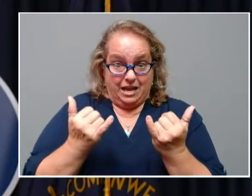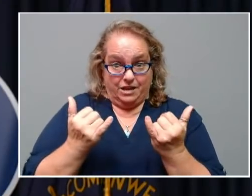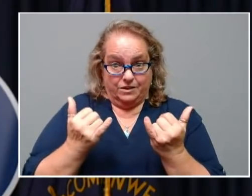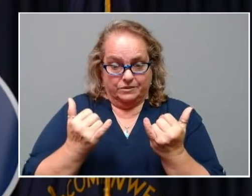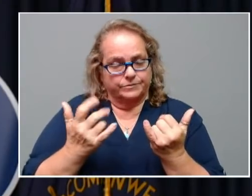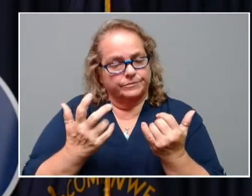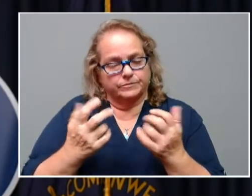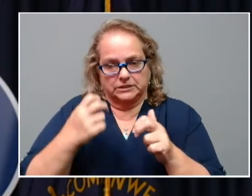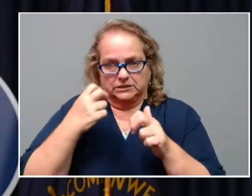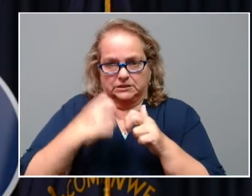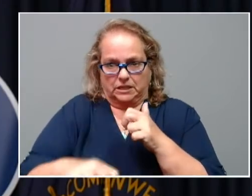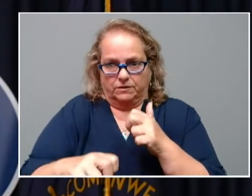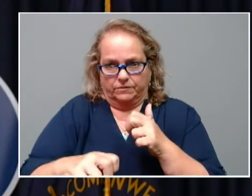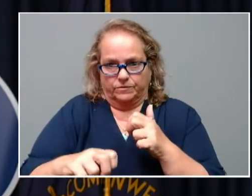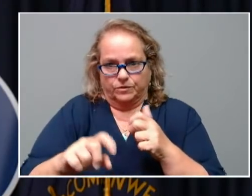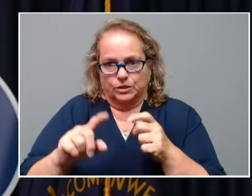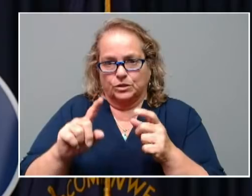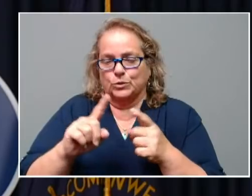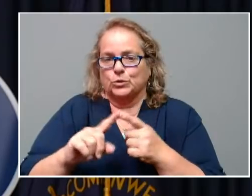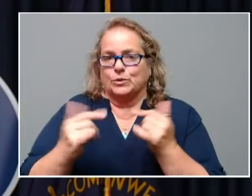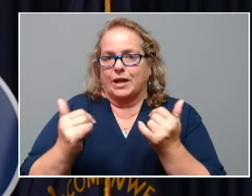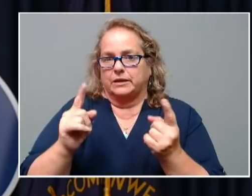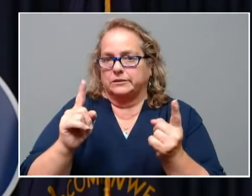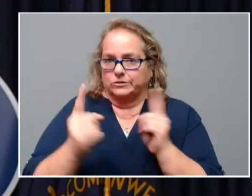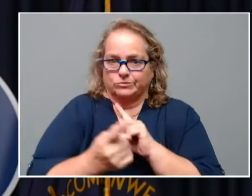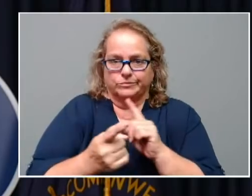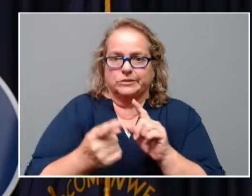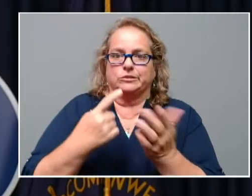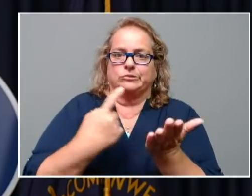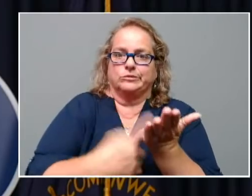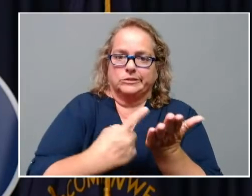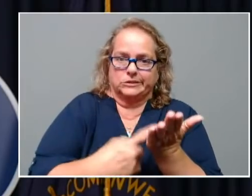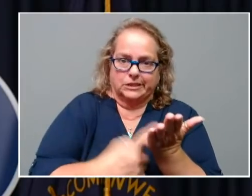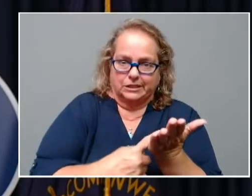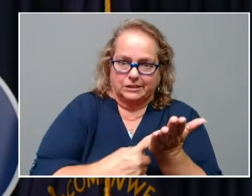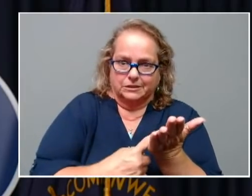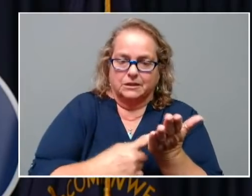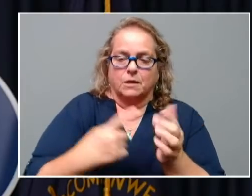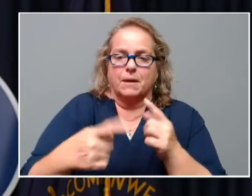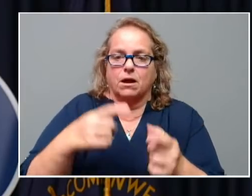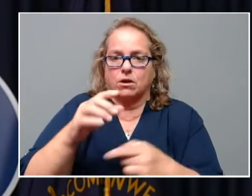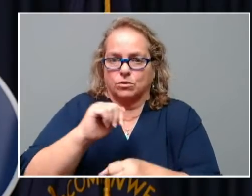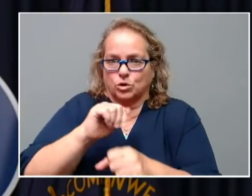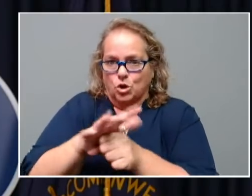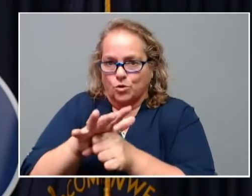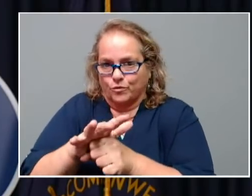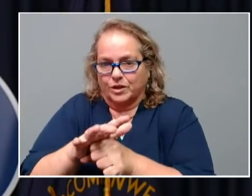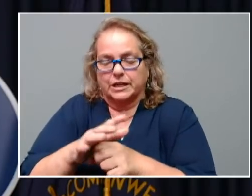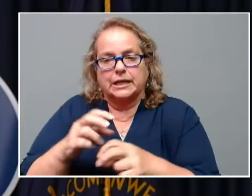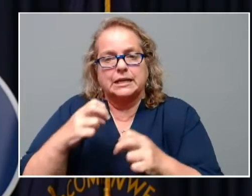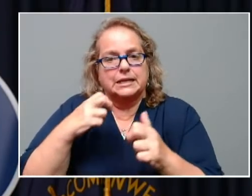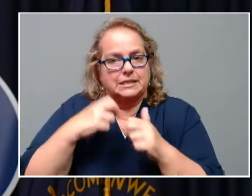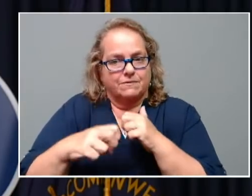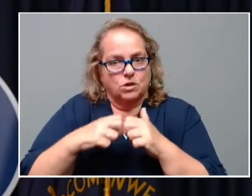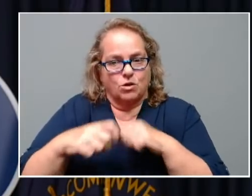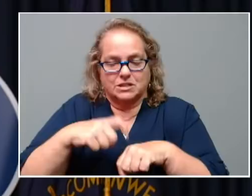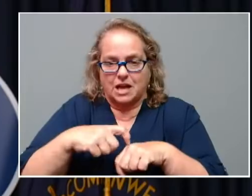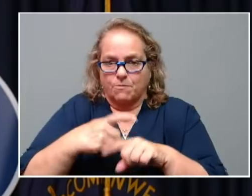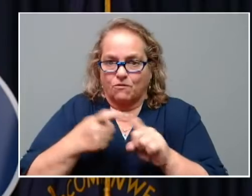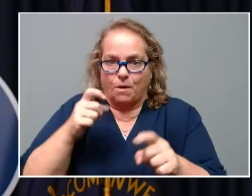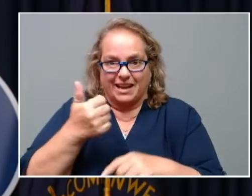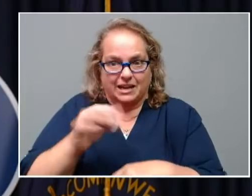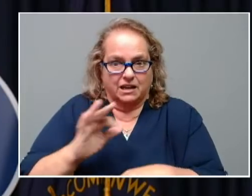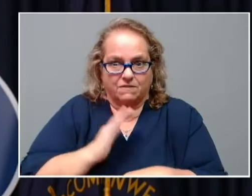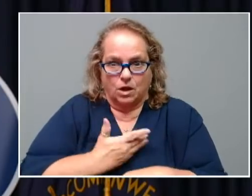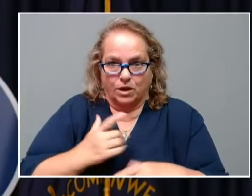To get there, we got to get through the most difficult time, I think, of any of our lives. And the